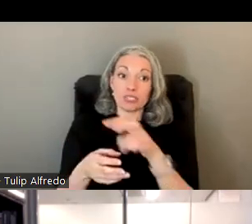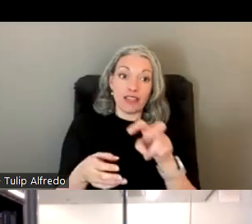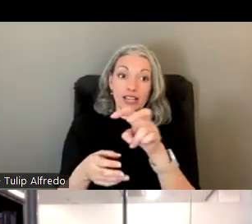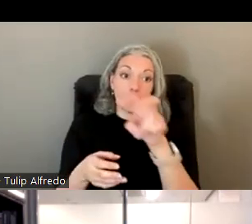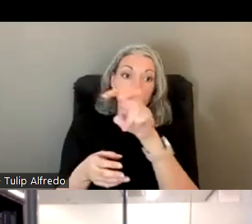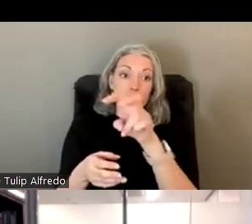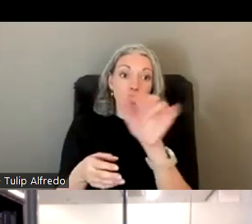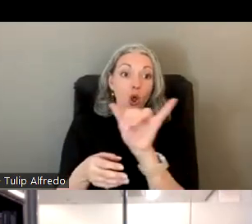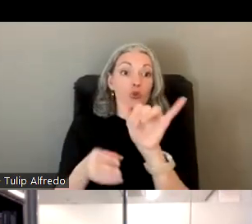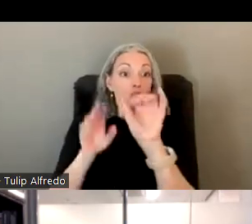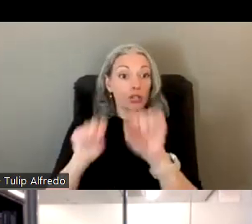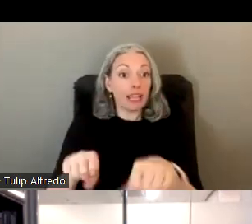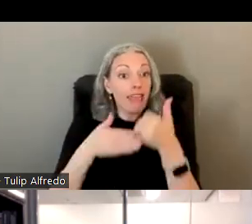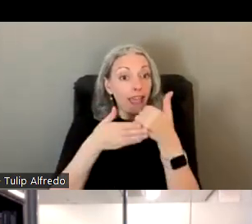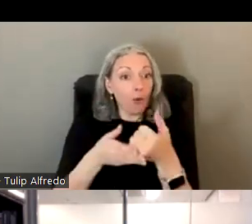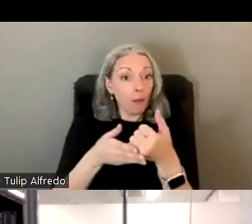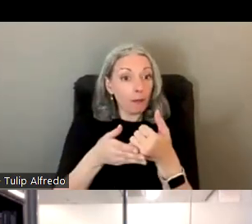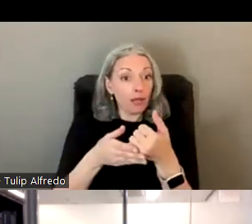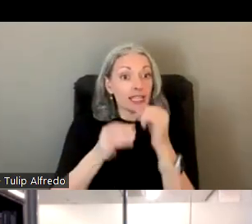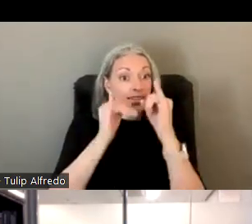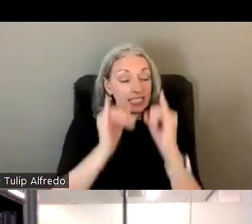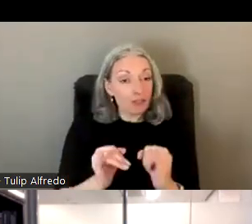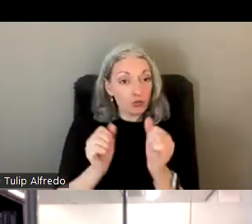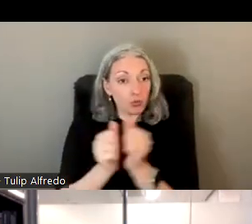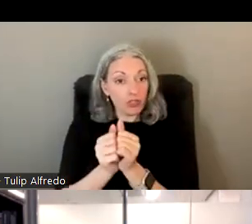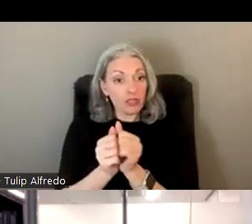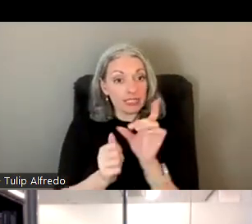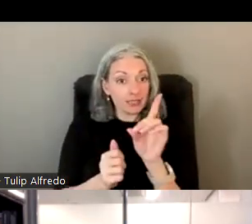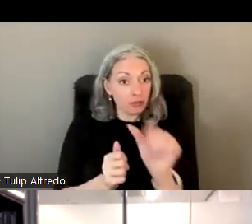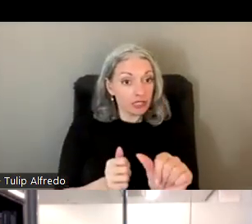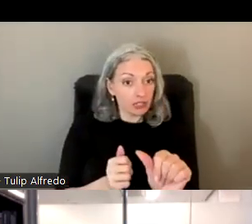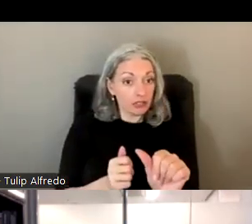could also help individuals with intellectual and developmental disabilities